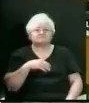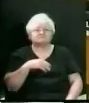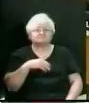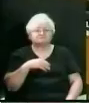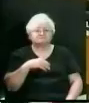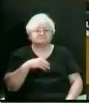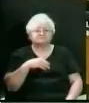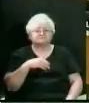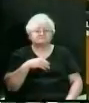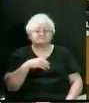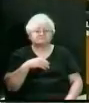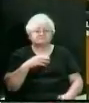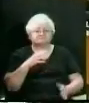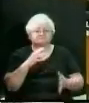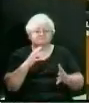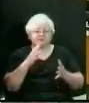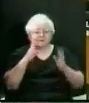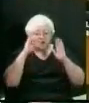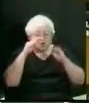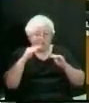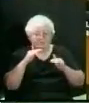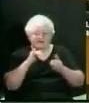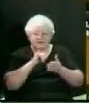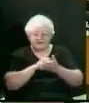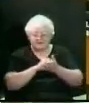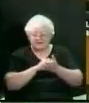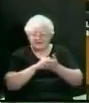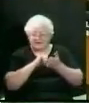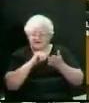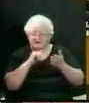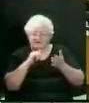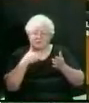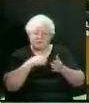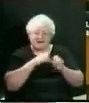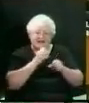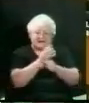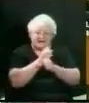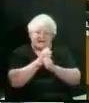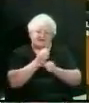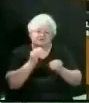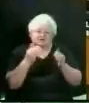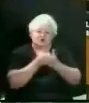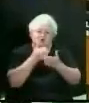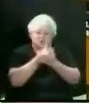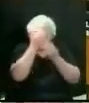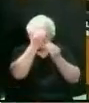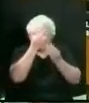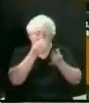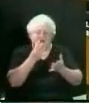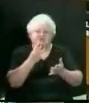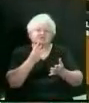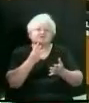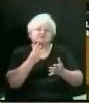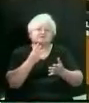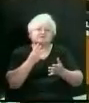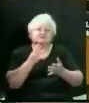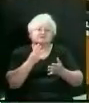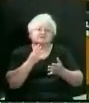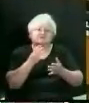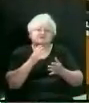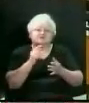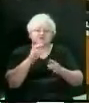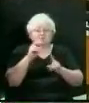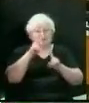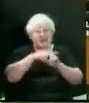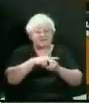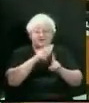and I'm still concerned by the amount of misinformation and erroneous statements that have been made. So tabling